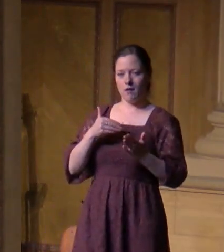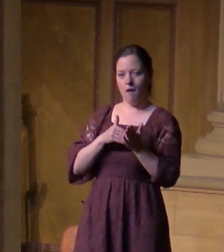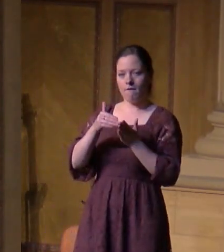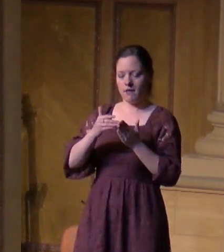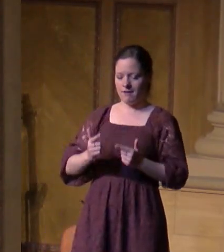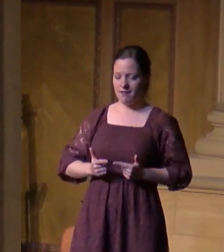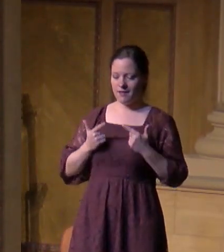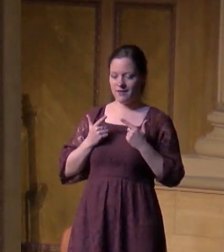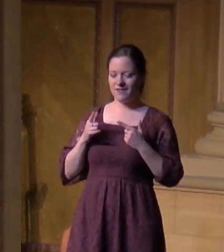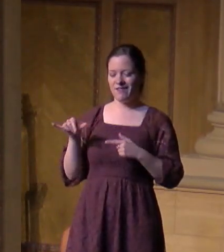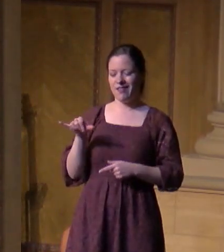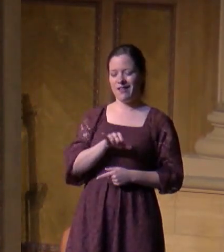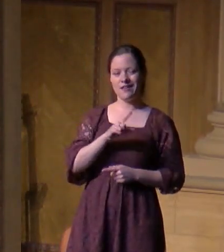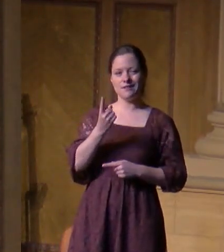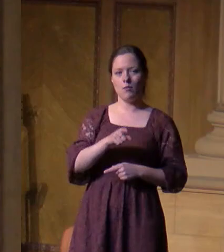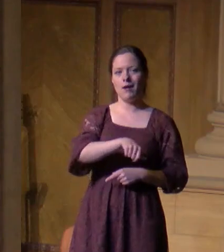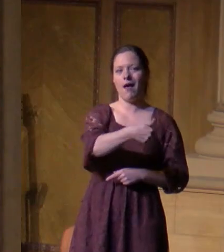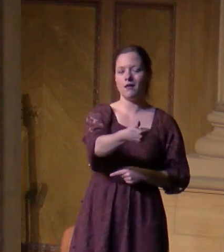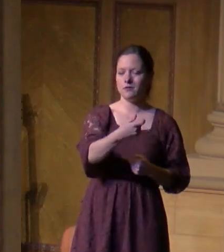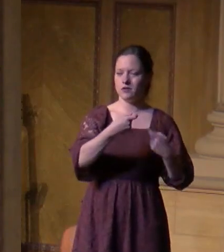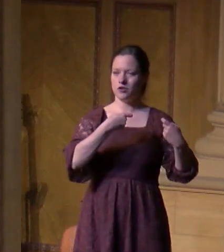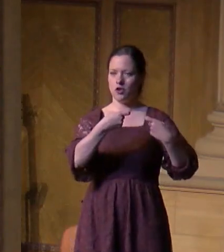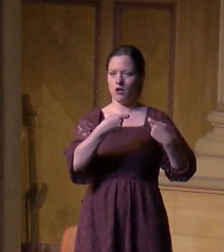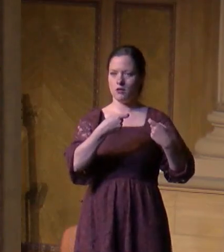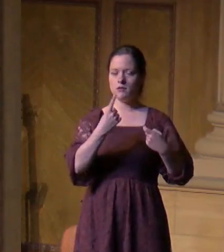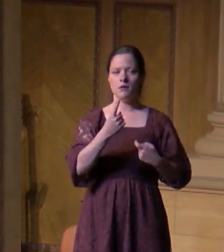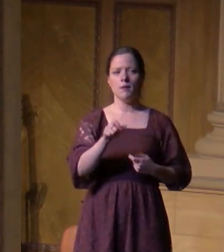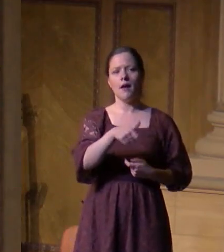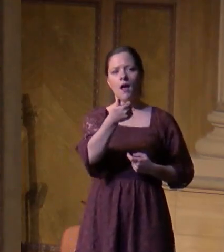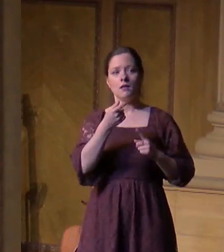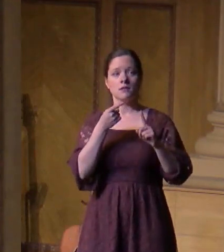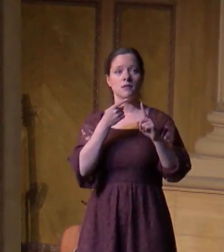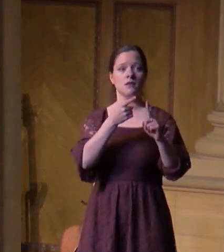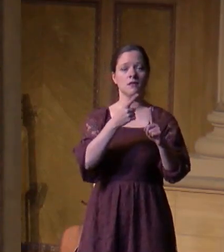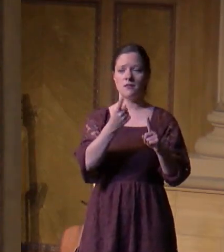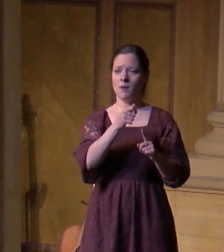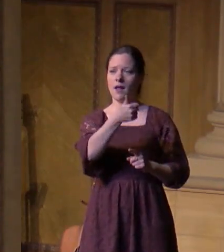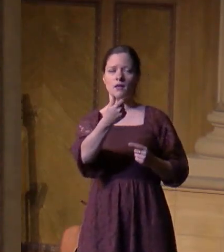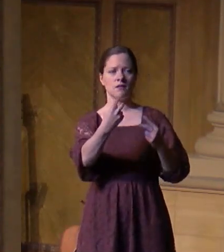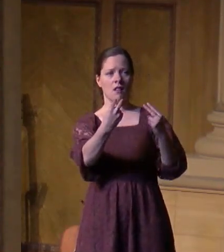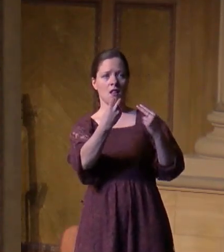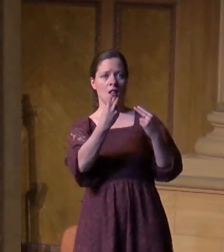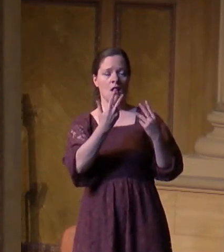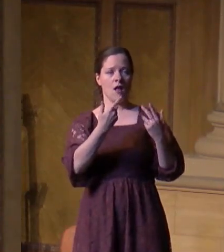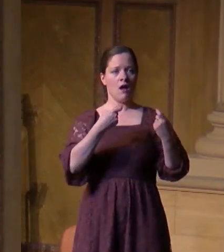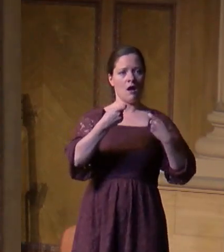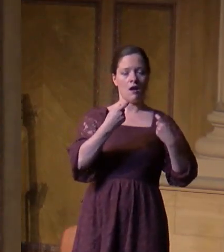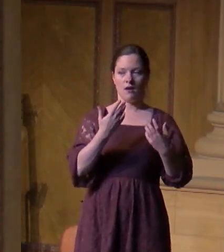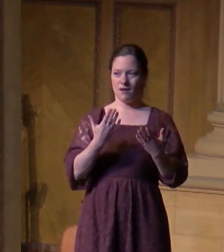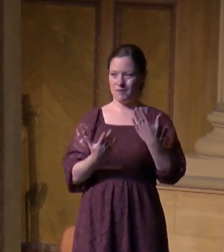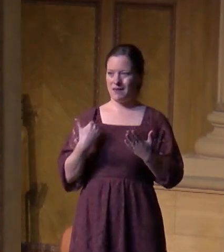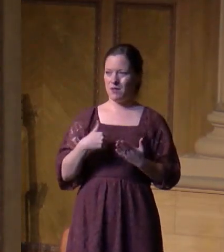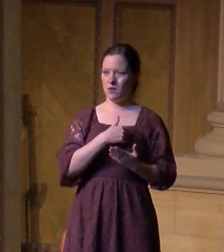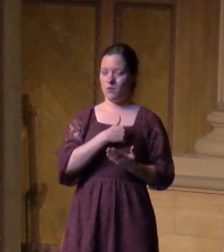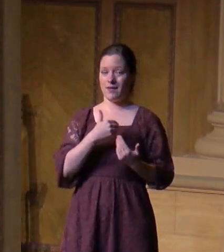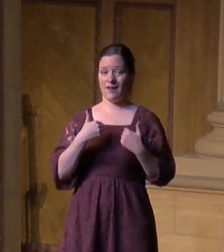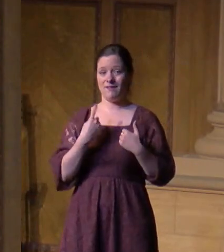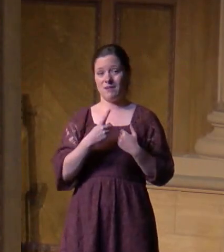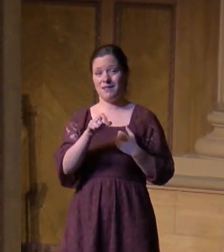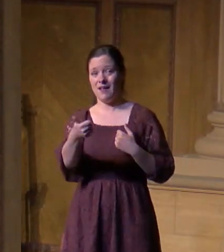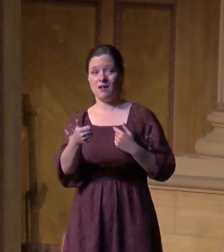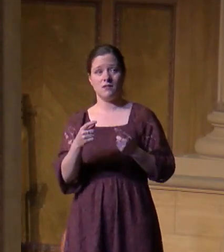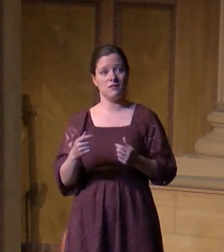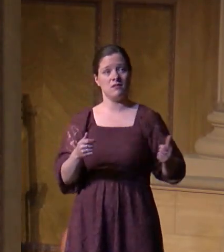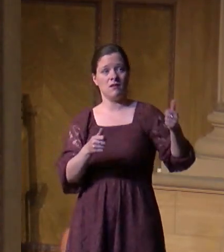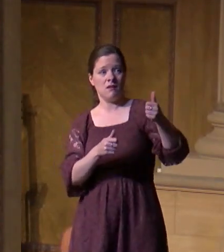someone else is in charge there can be something else driving us something else reigning over us and we might have something else ruling us to the